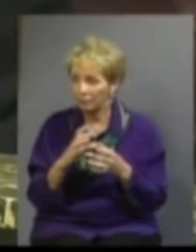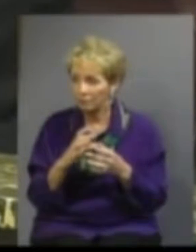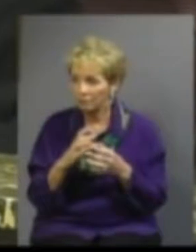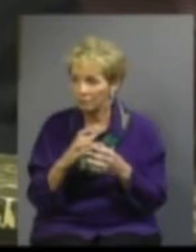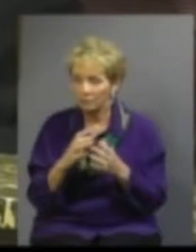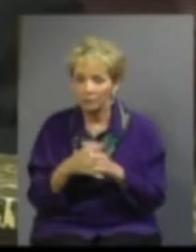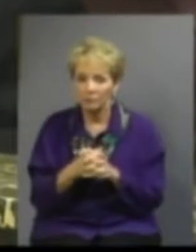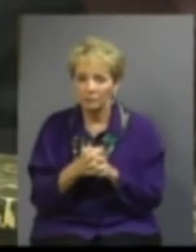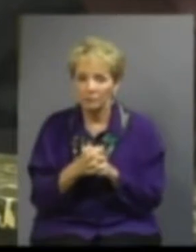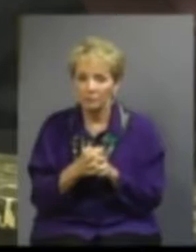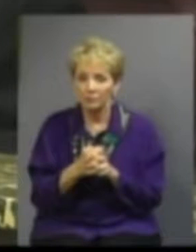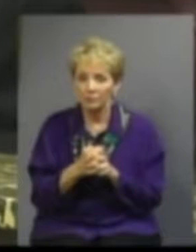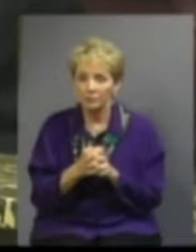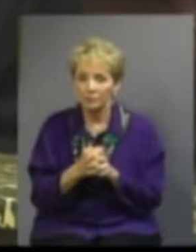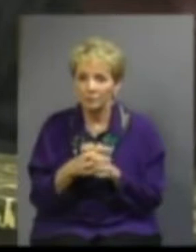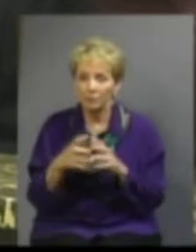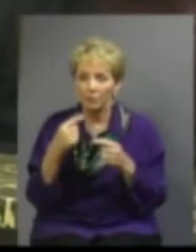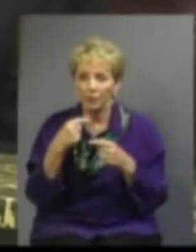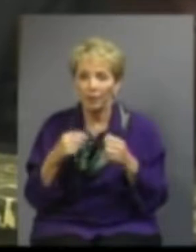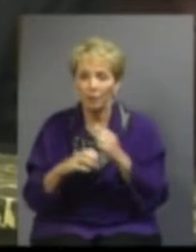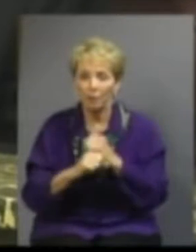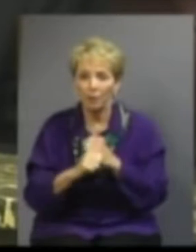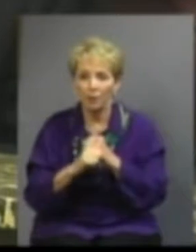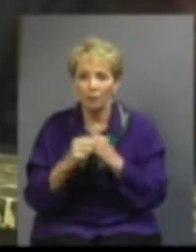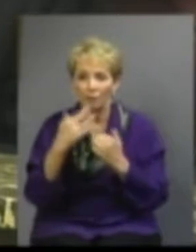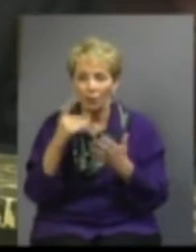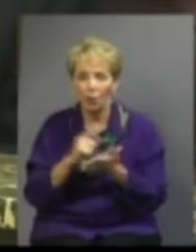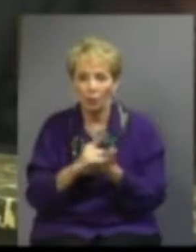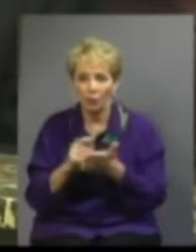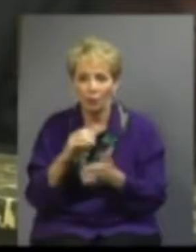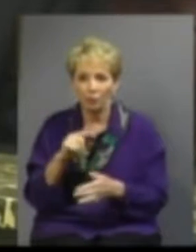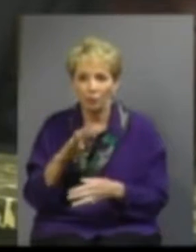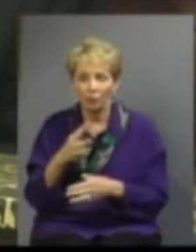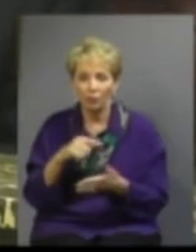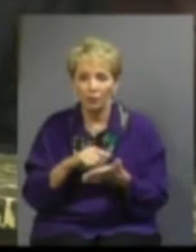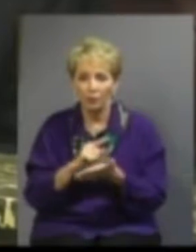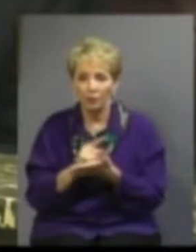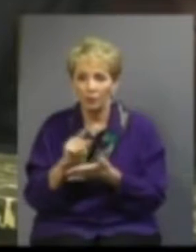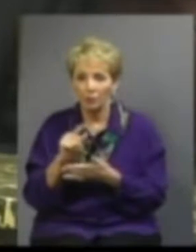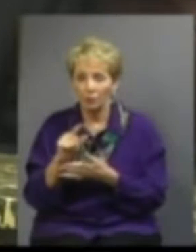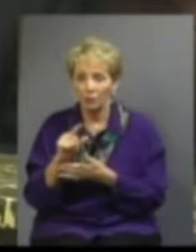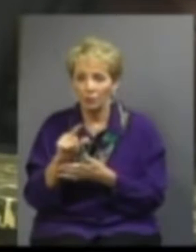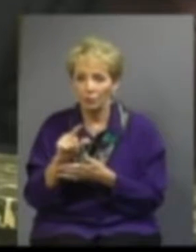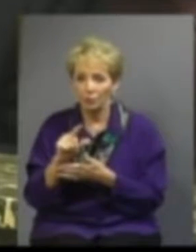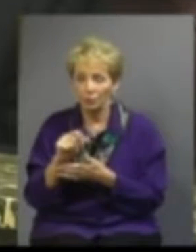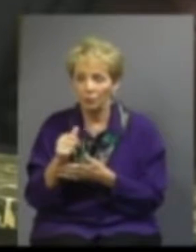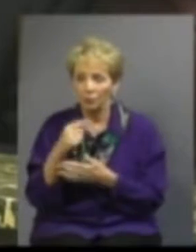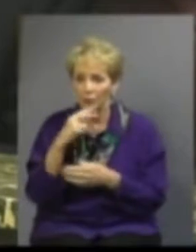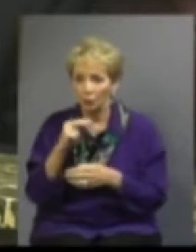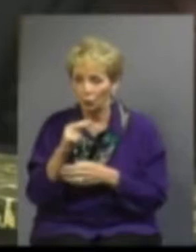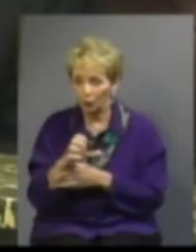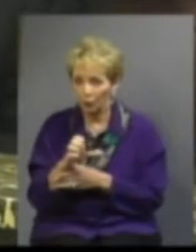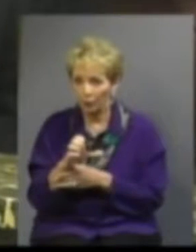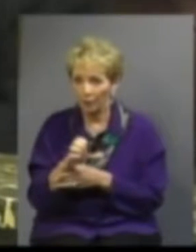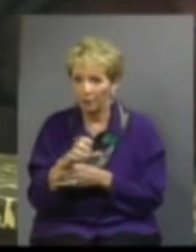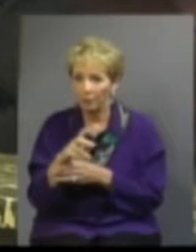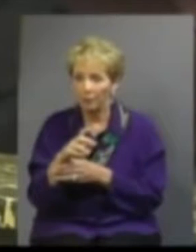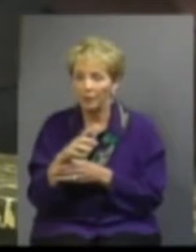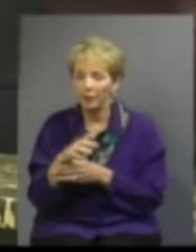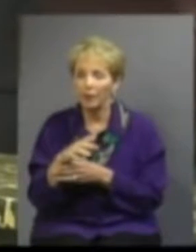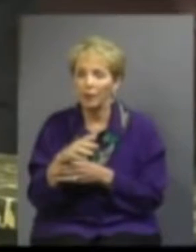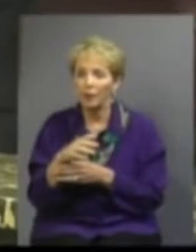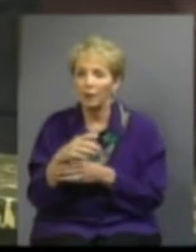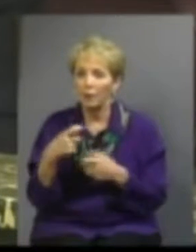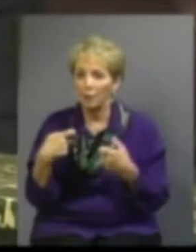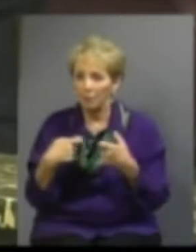can come up front. Resolution promoting Public Power Week, October 4 through 10, 2015. Whereas North Carolina's public power communities